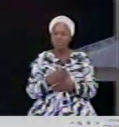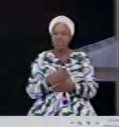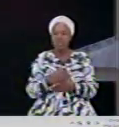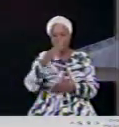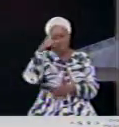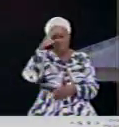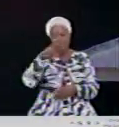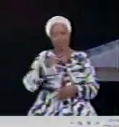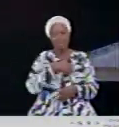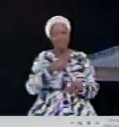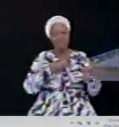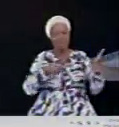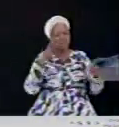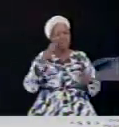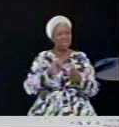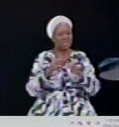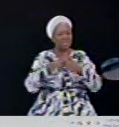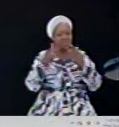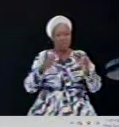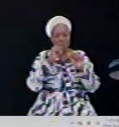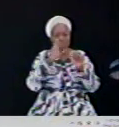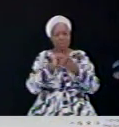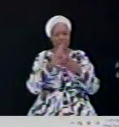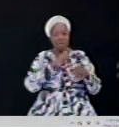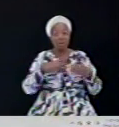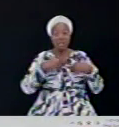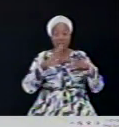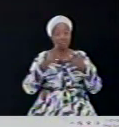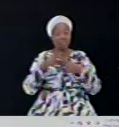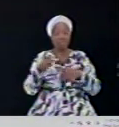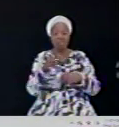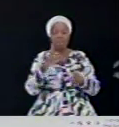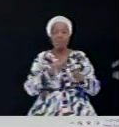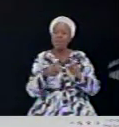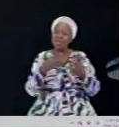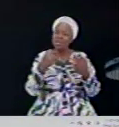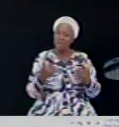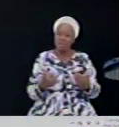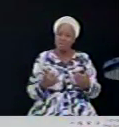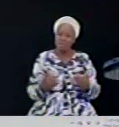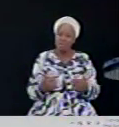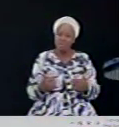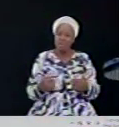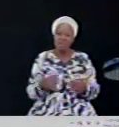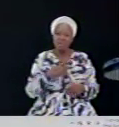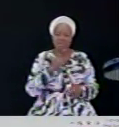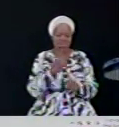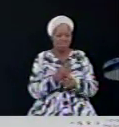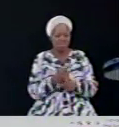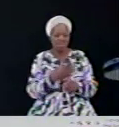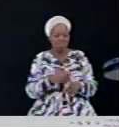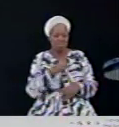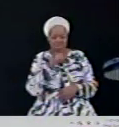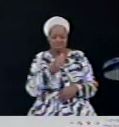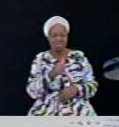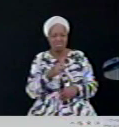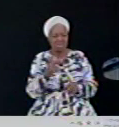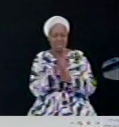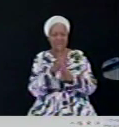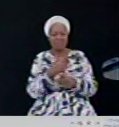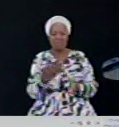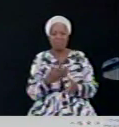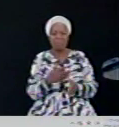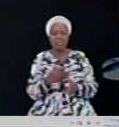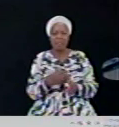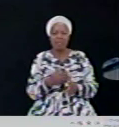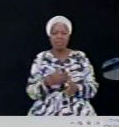great blessings the Lord had given him. But now he took things for granted. Wisdom that he